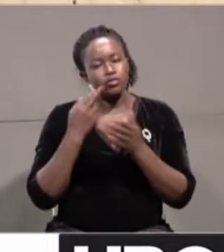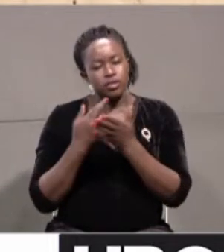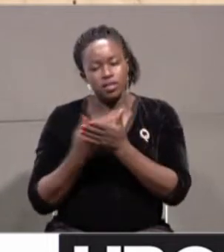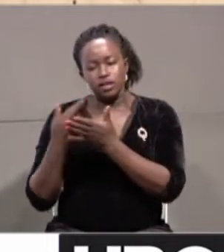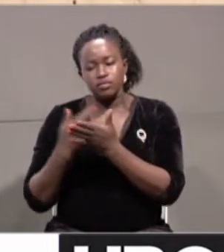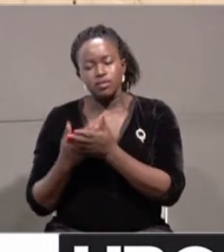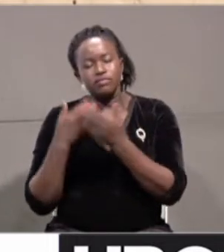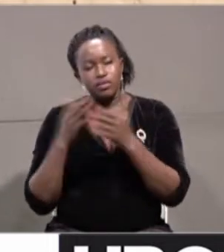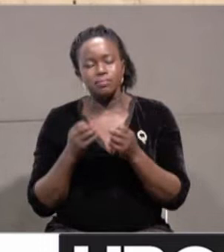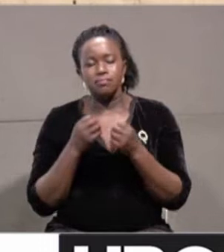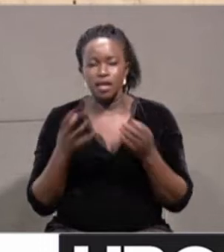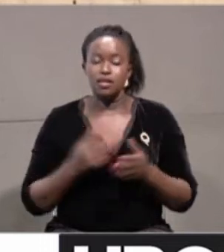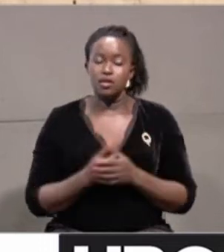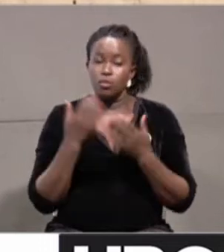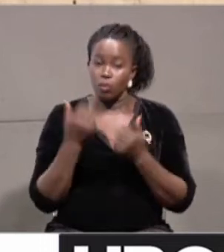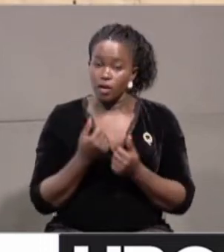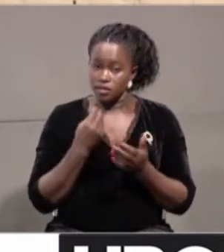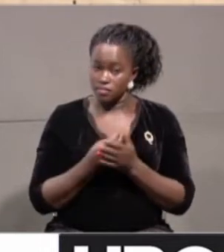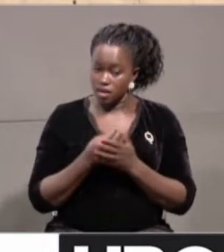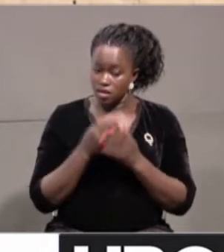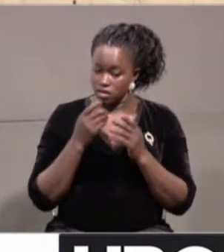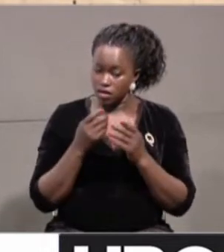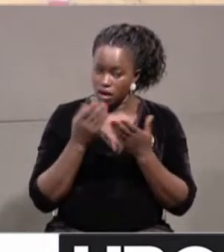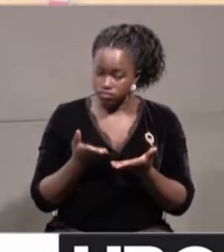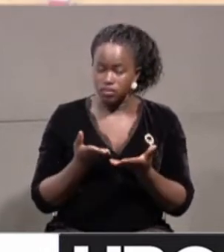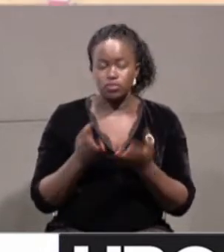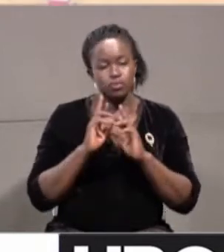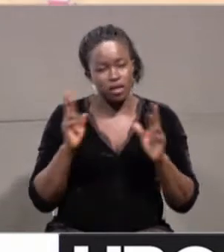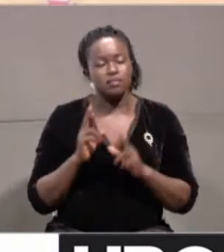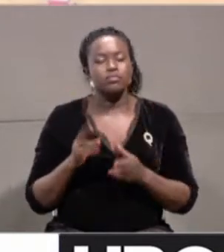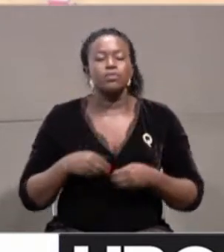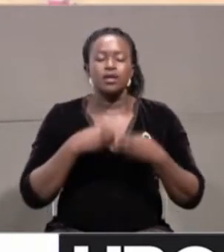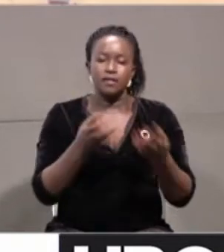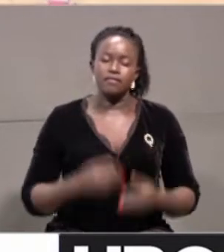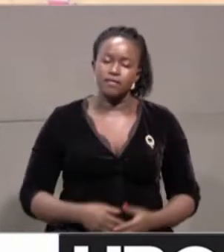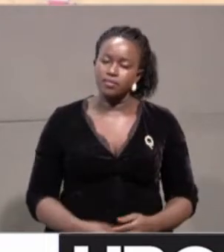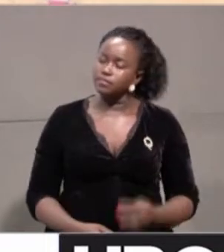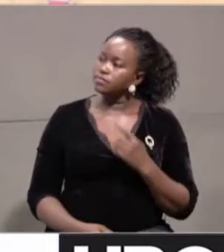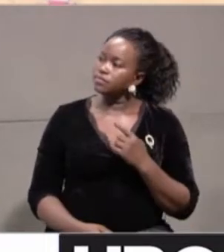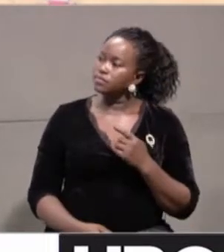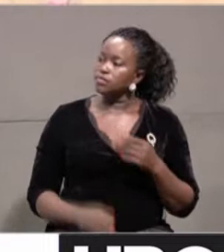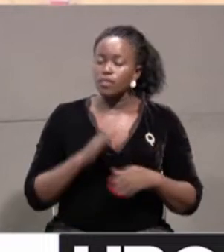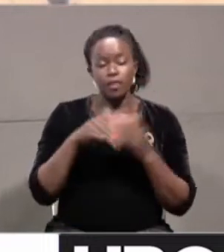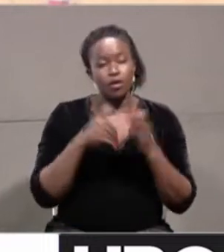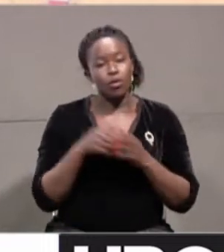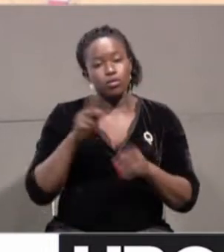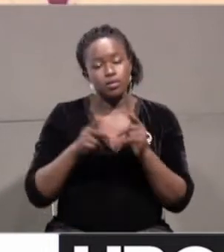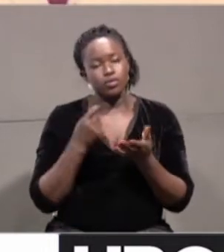era tubateekateeka tubawandiise mu bungi tulinda bulenzi sente zifulume bazifuna. Thankful ya bana Uganda